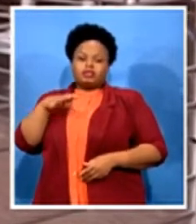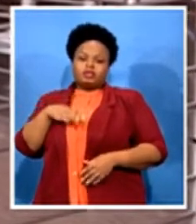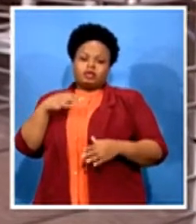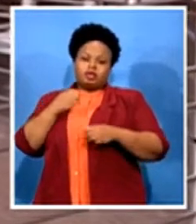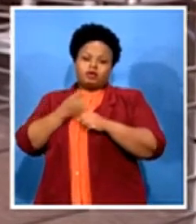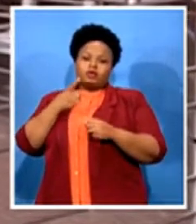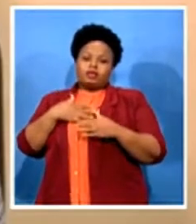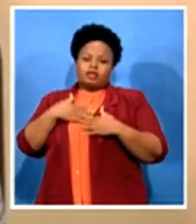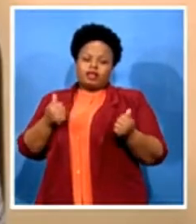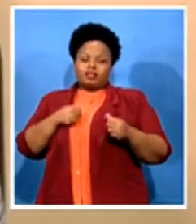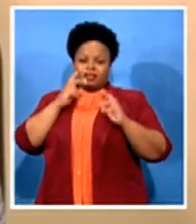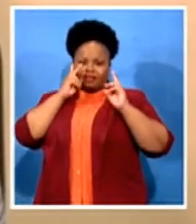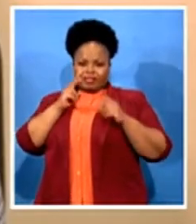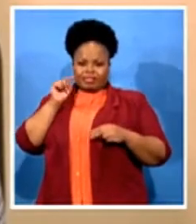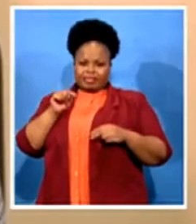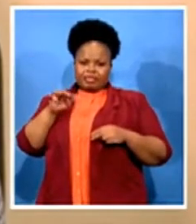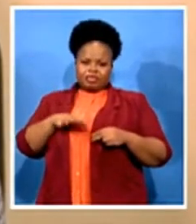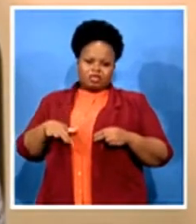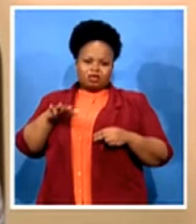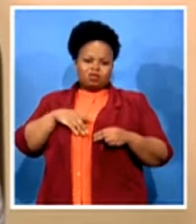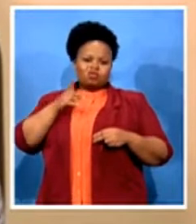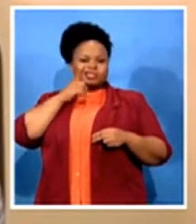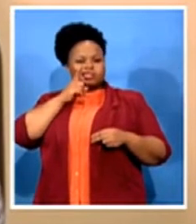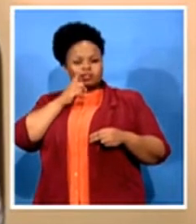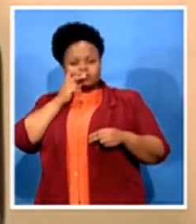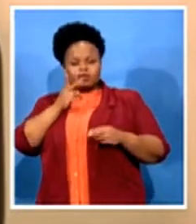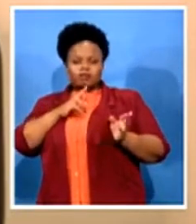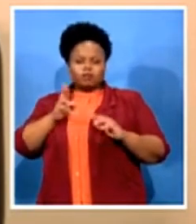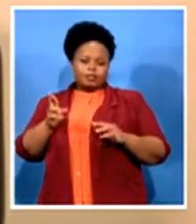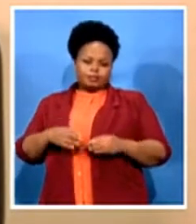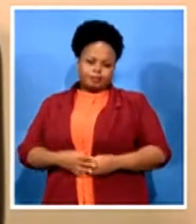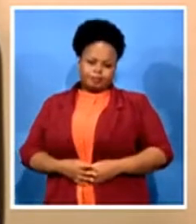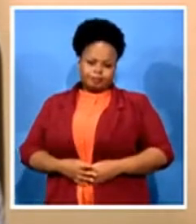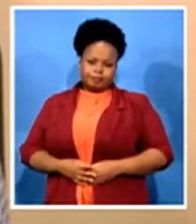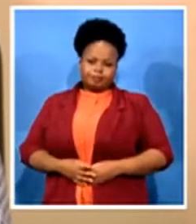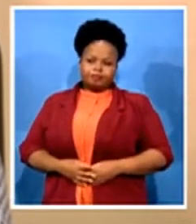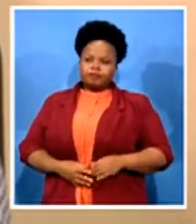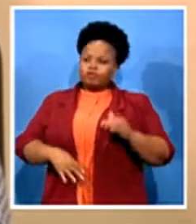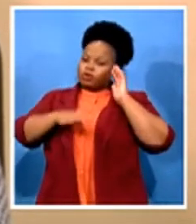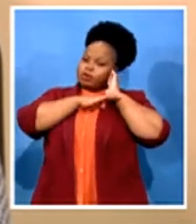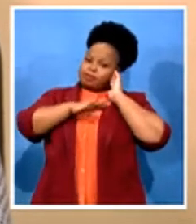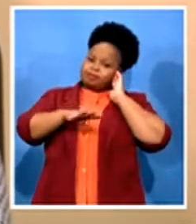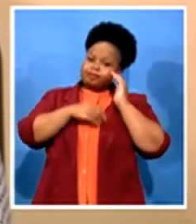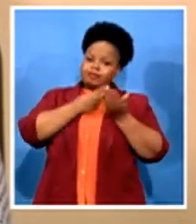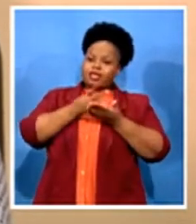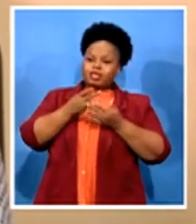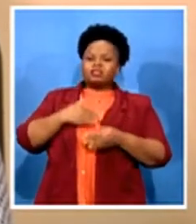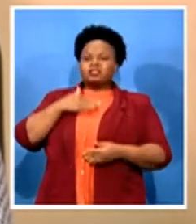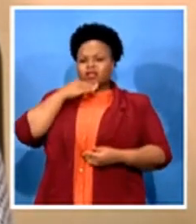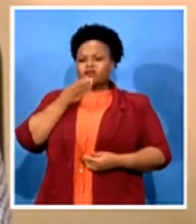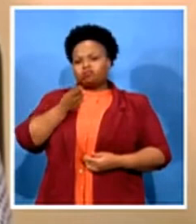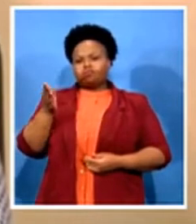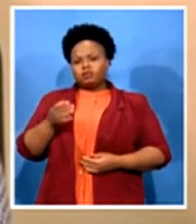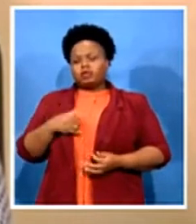get a sense of its readiness. We do have enough beds, and with the capacity that was explained to me this morning,